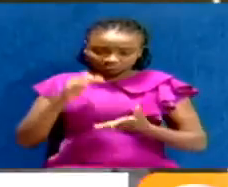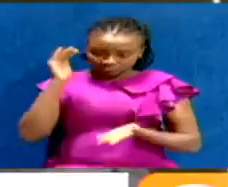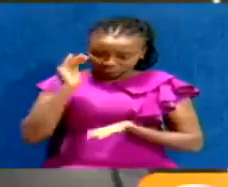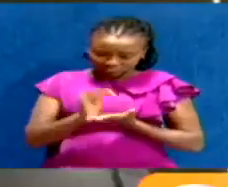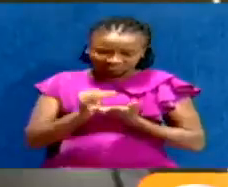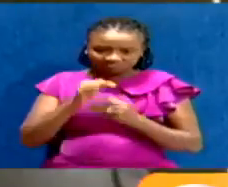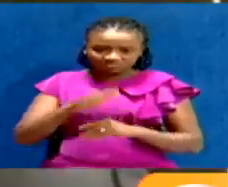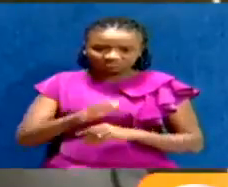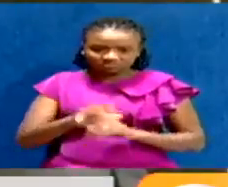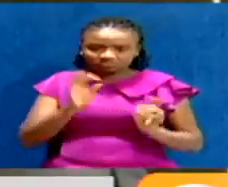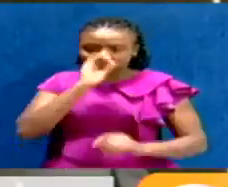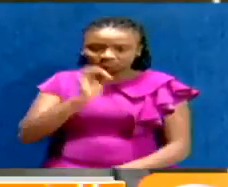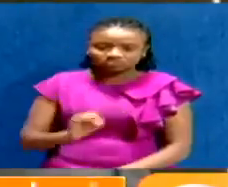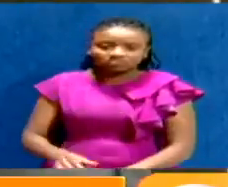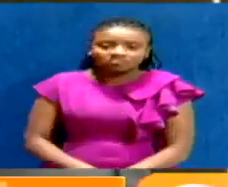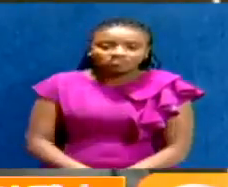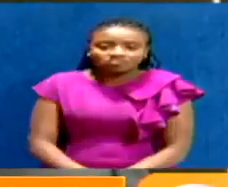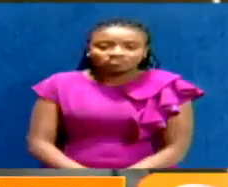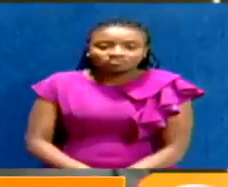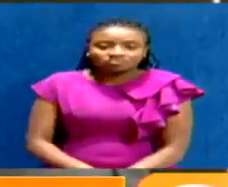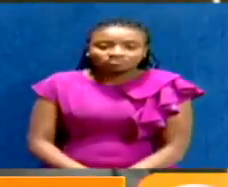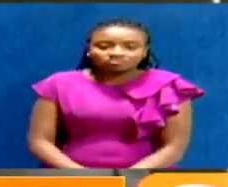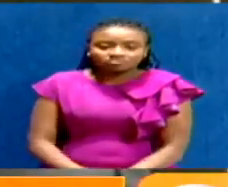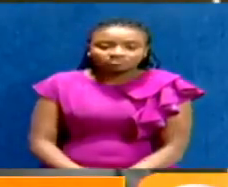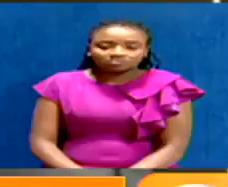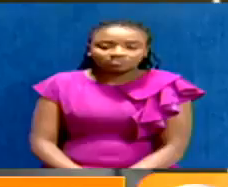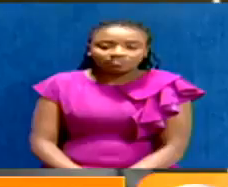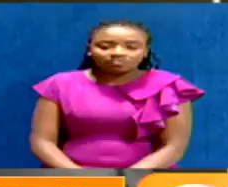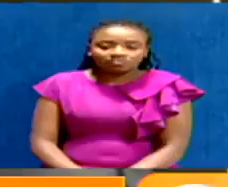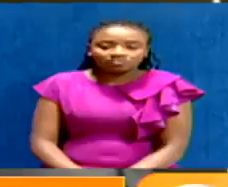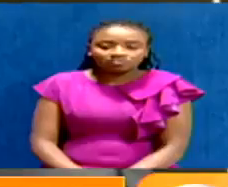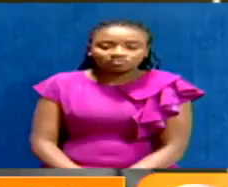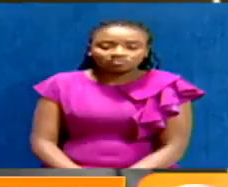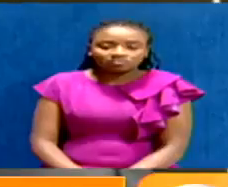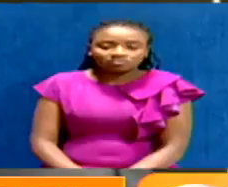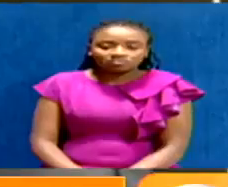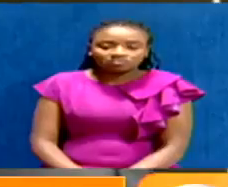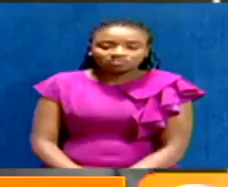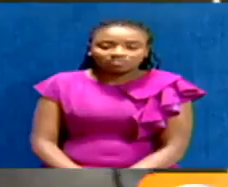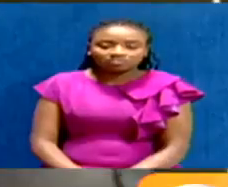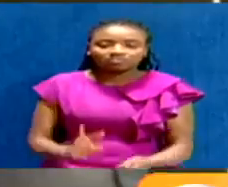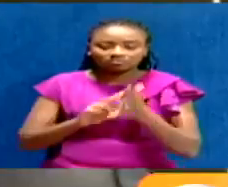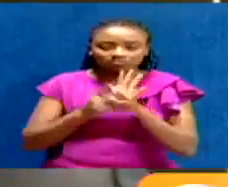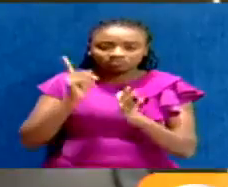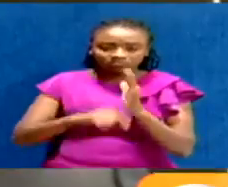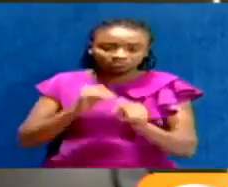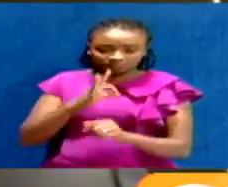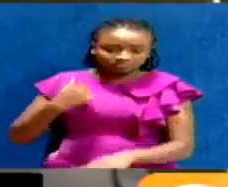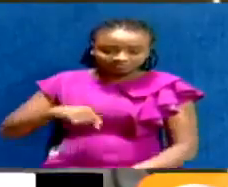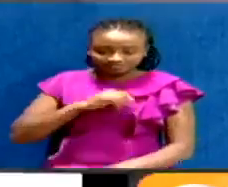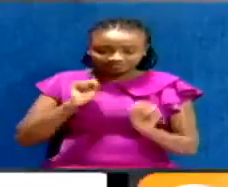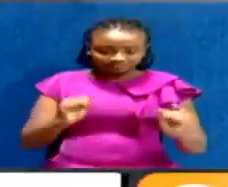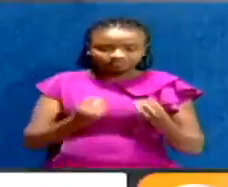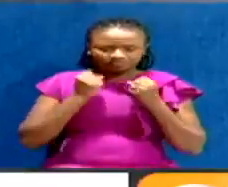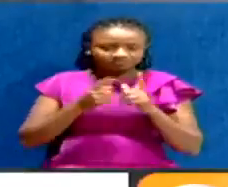world, no country is fully insulated against a variant, and that until we are all safe, none of us